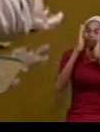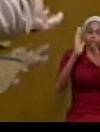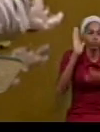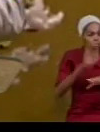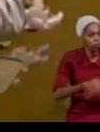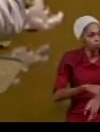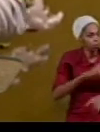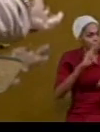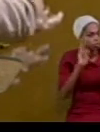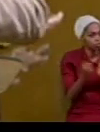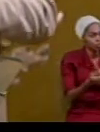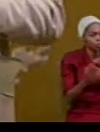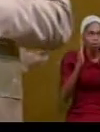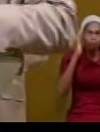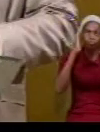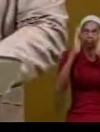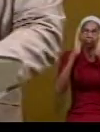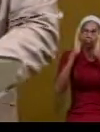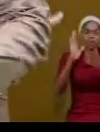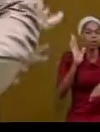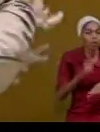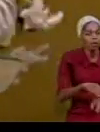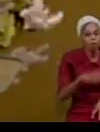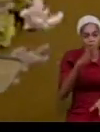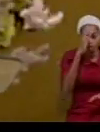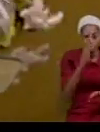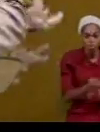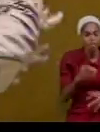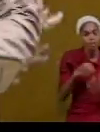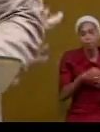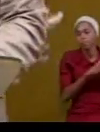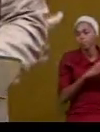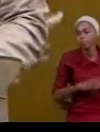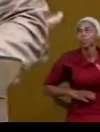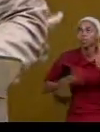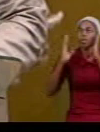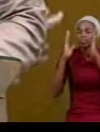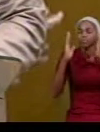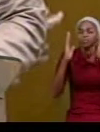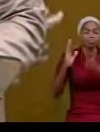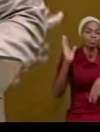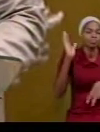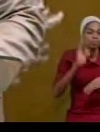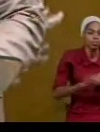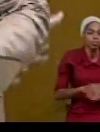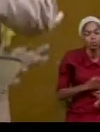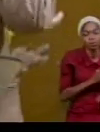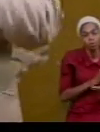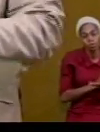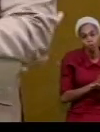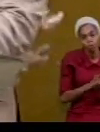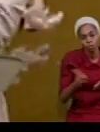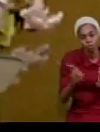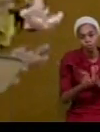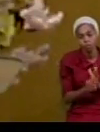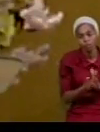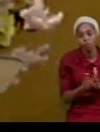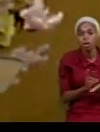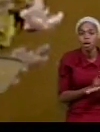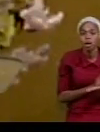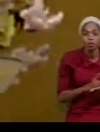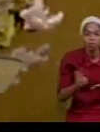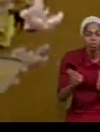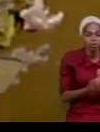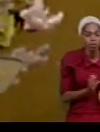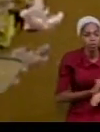repentance. Concentration is on faith in Christ. Concentration is on holiness and sanctification. And as New Testament